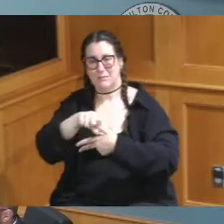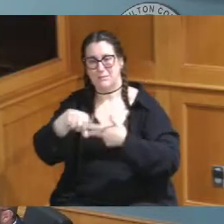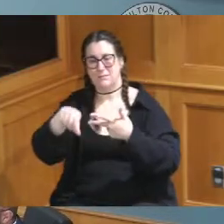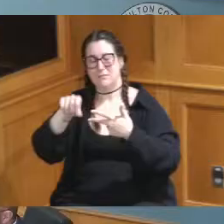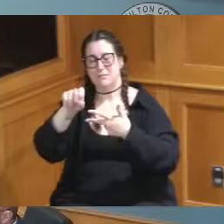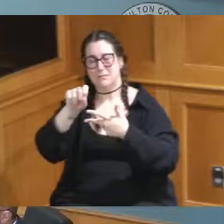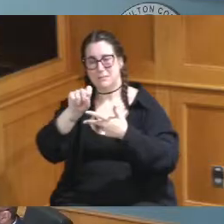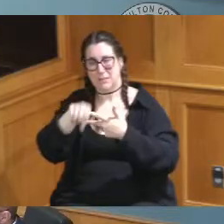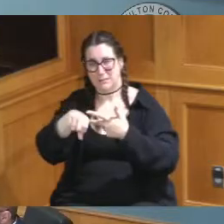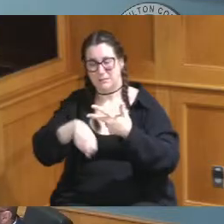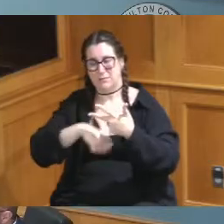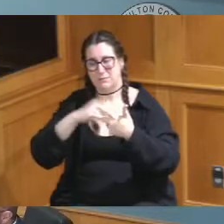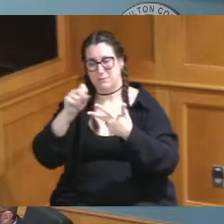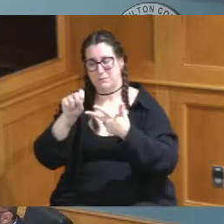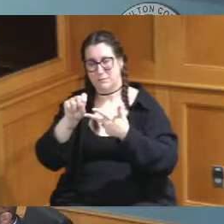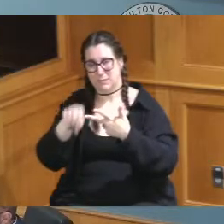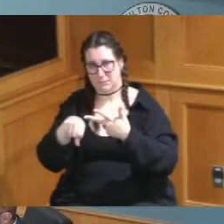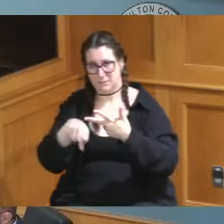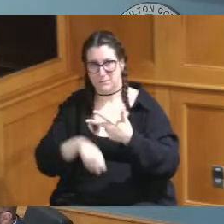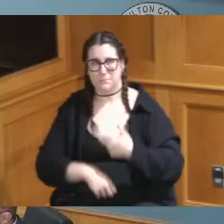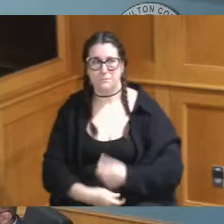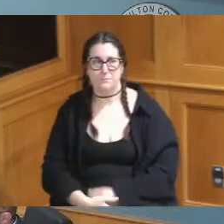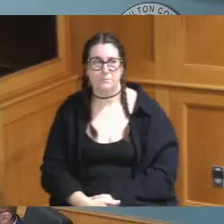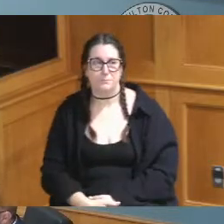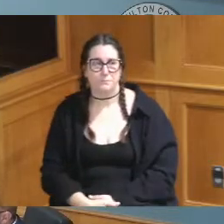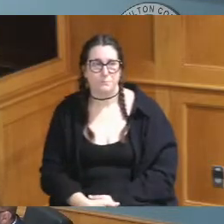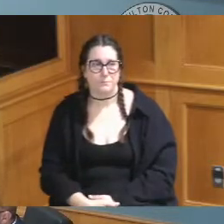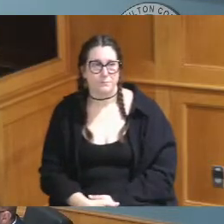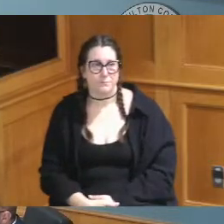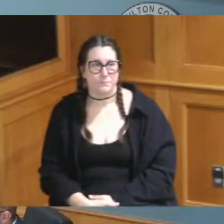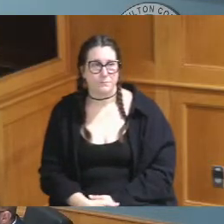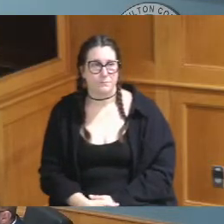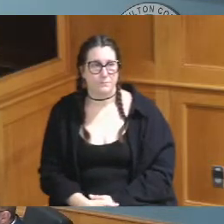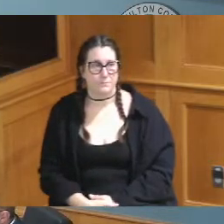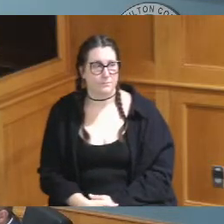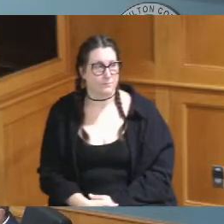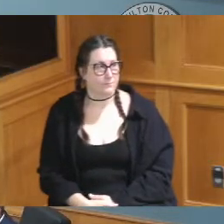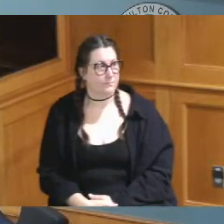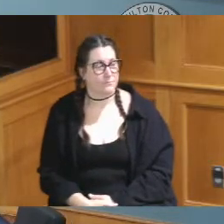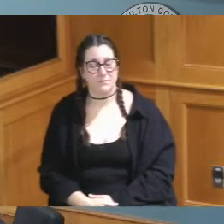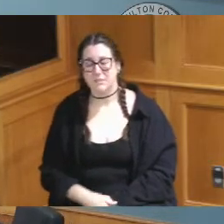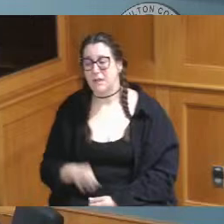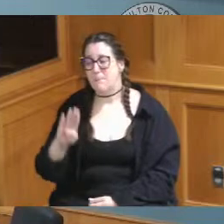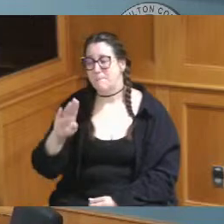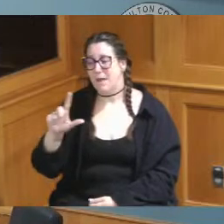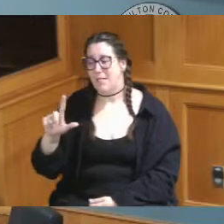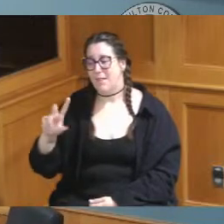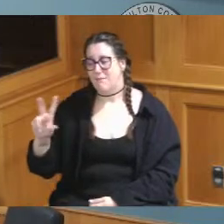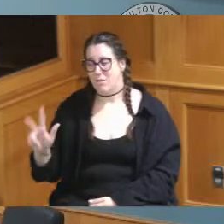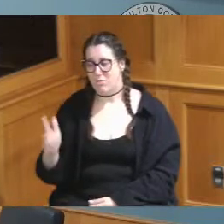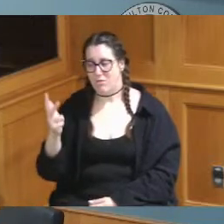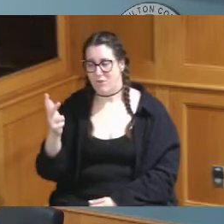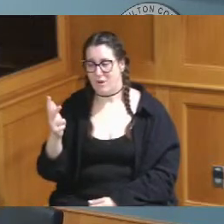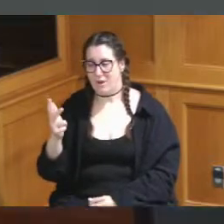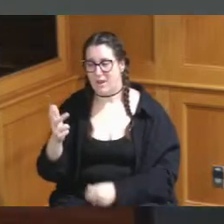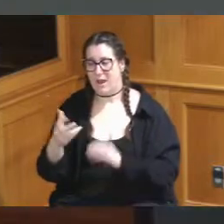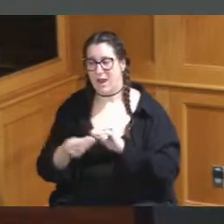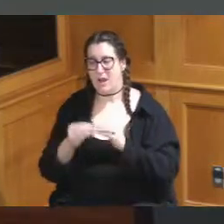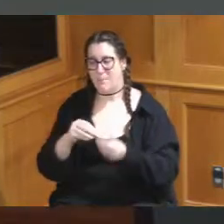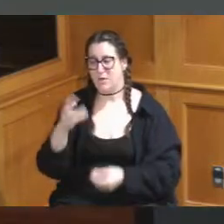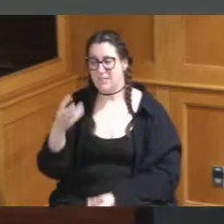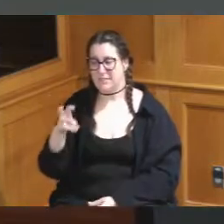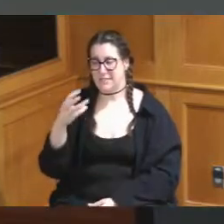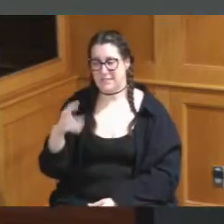Yes. Commissioner Summer Dumas? Yes. Commissioner Reese? Yes. Thank you. Buy leave three. Thank you, Commissioners. By leave 3, resolution number 16